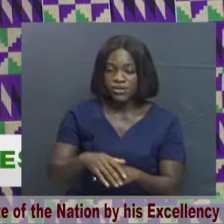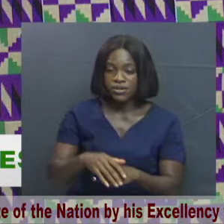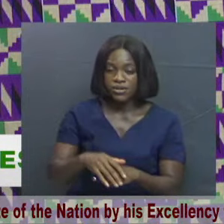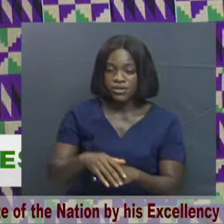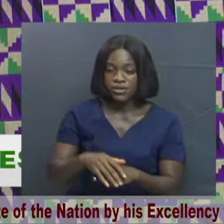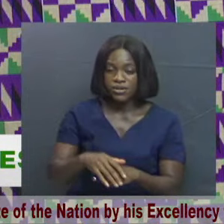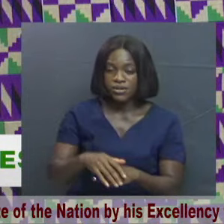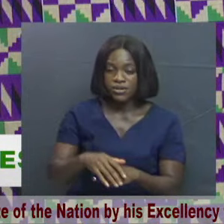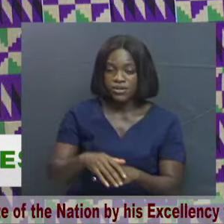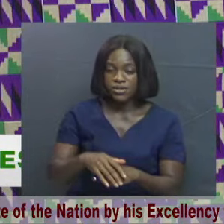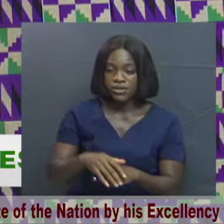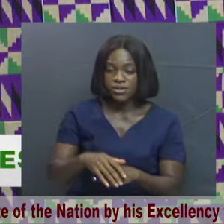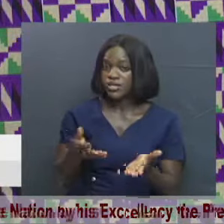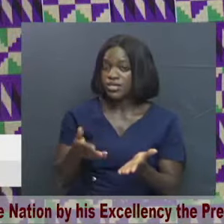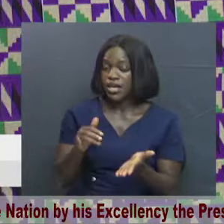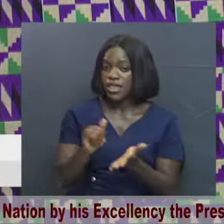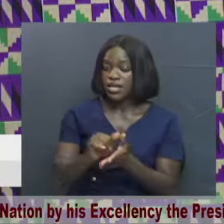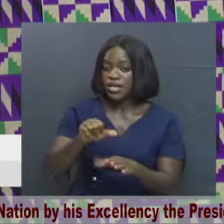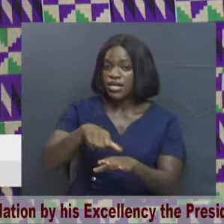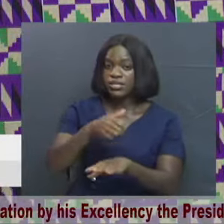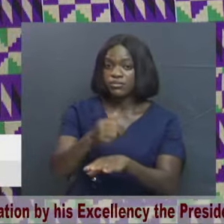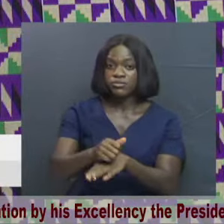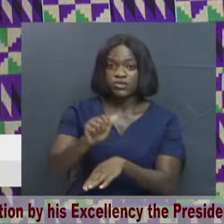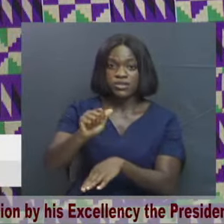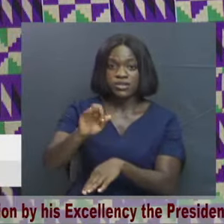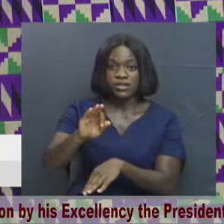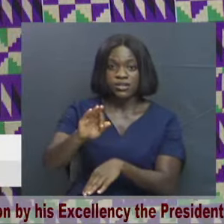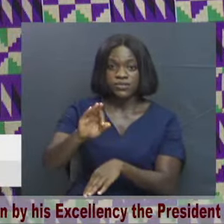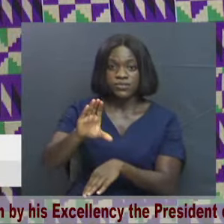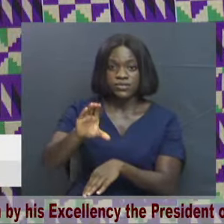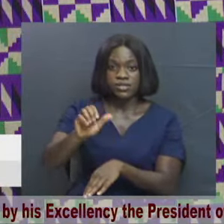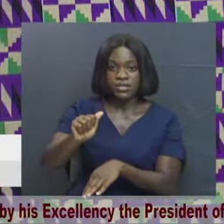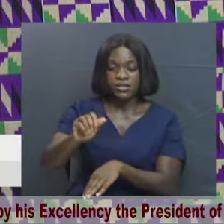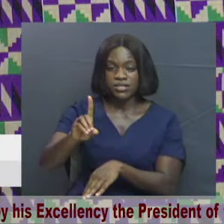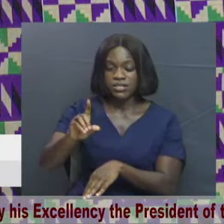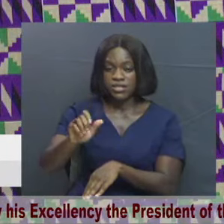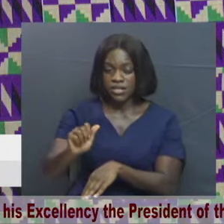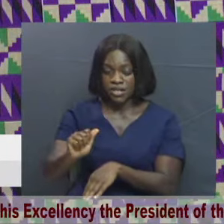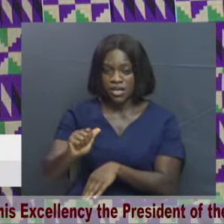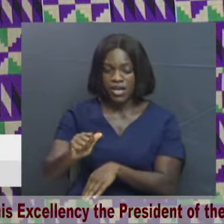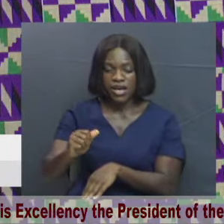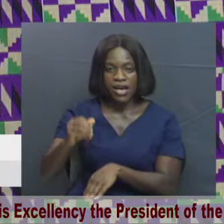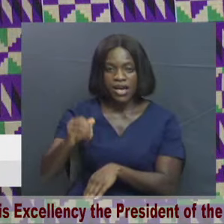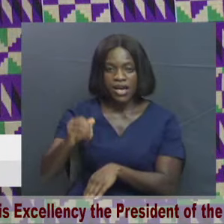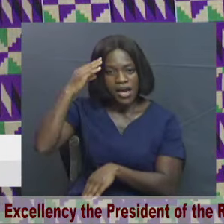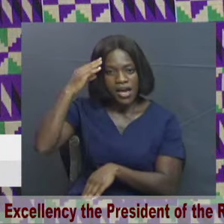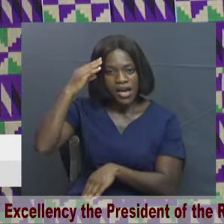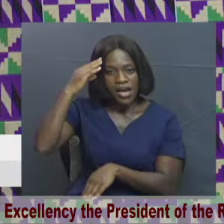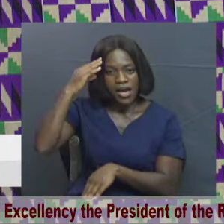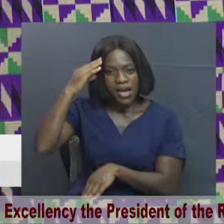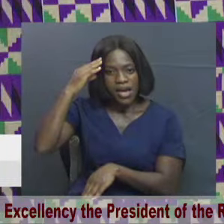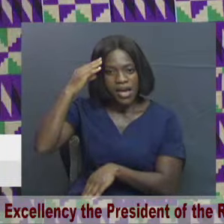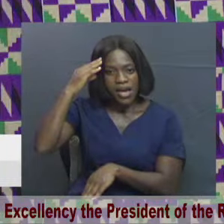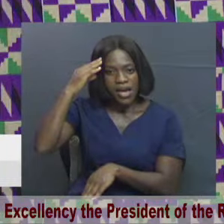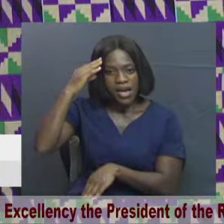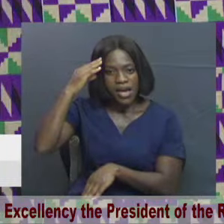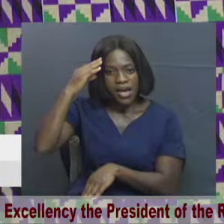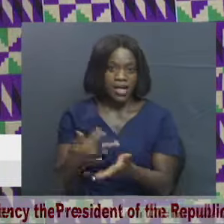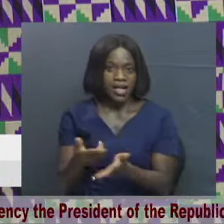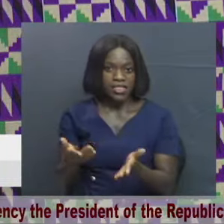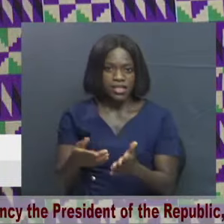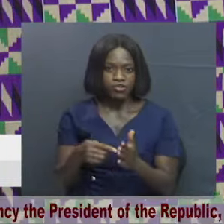report that the setting up of the a f cfta with headquarters here in Ghana is beginning to show